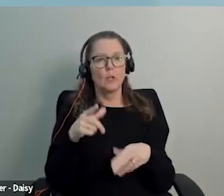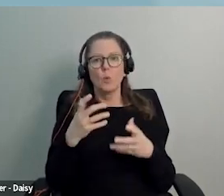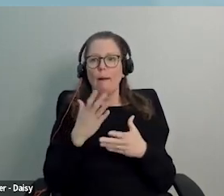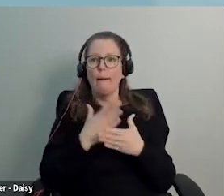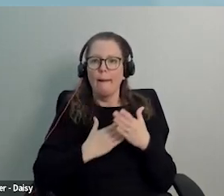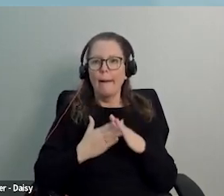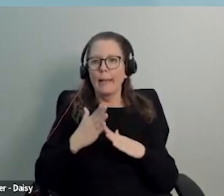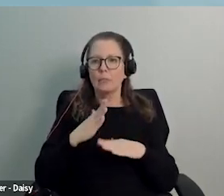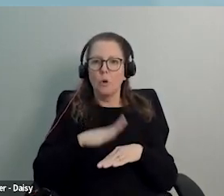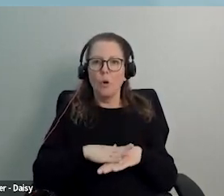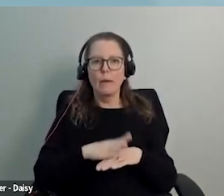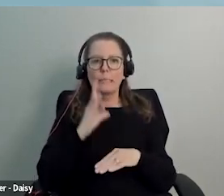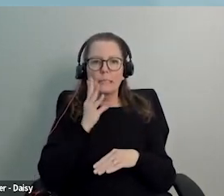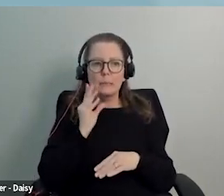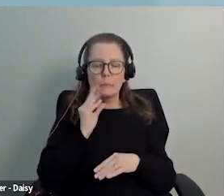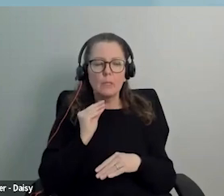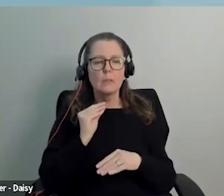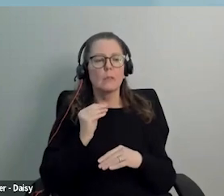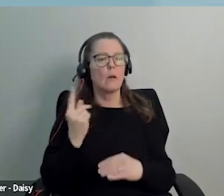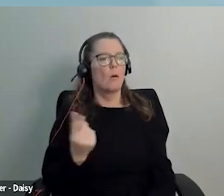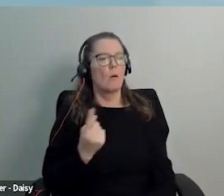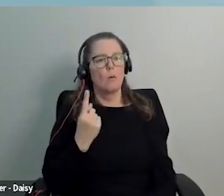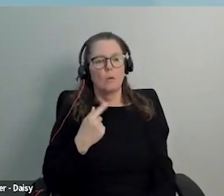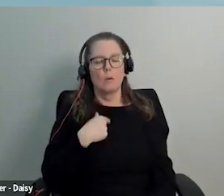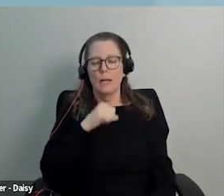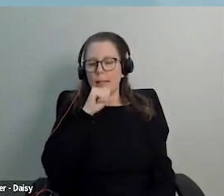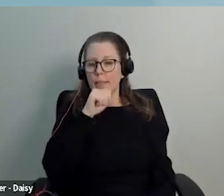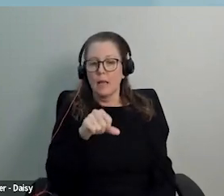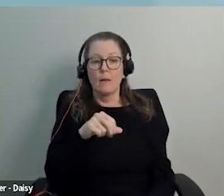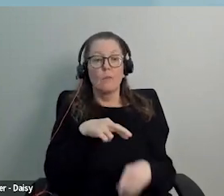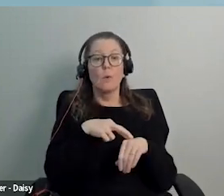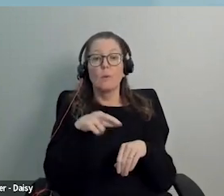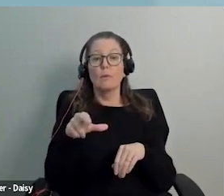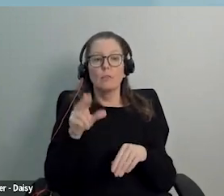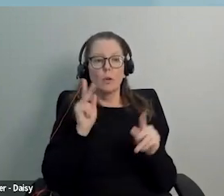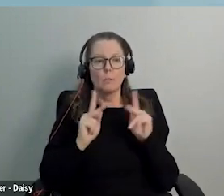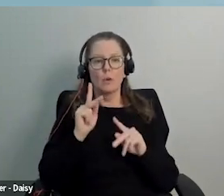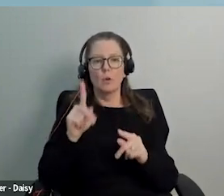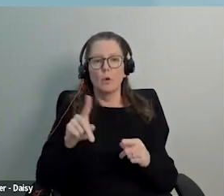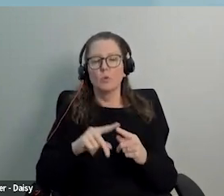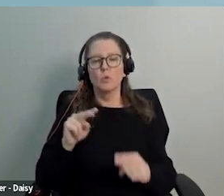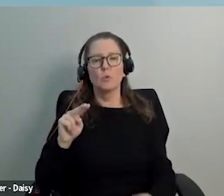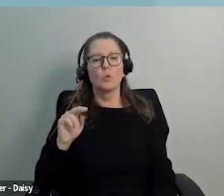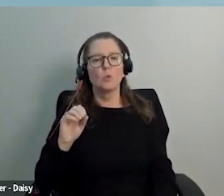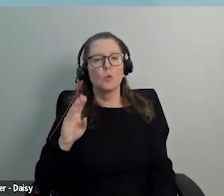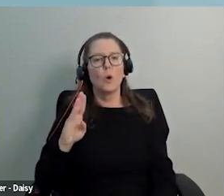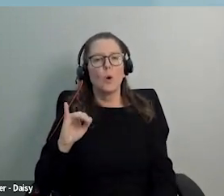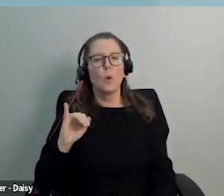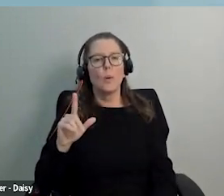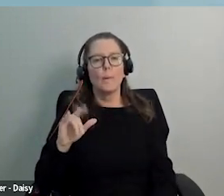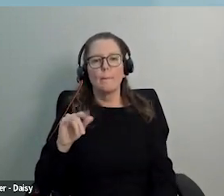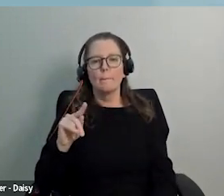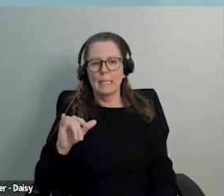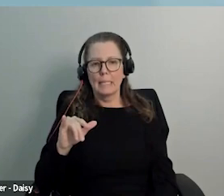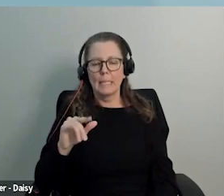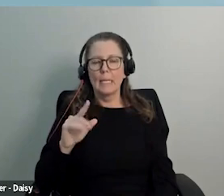hands-on expertise, I always love to refer people to Knowbility. Their accessible